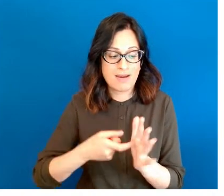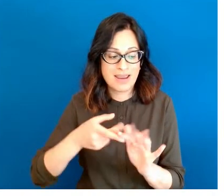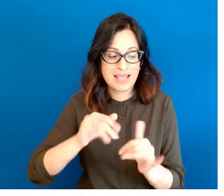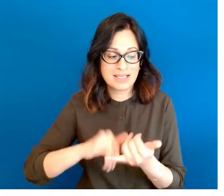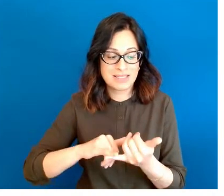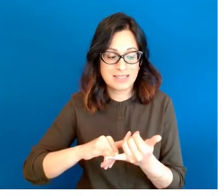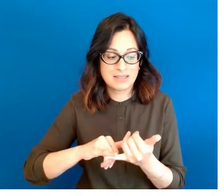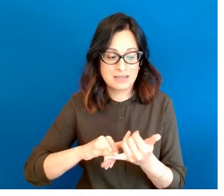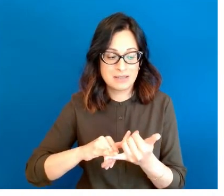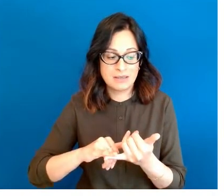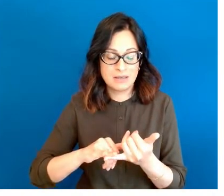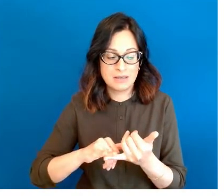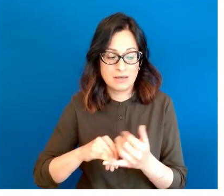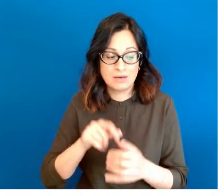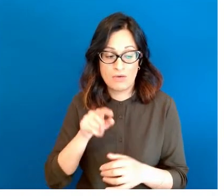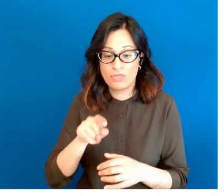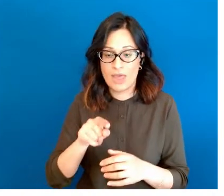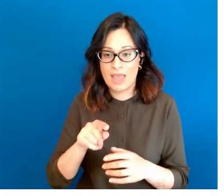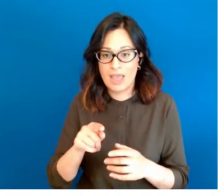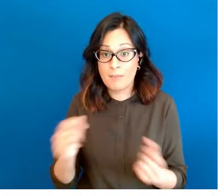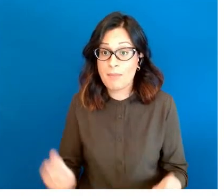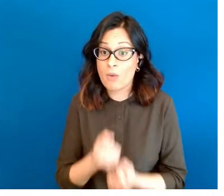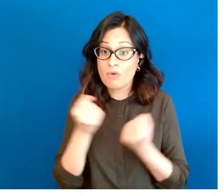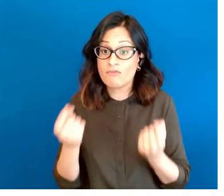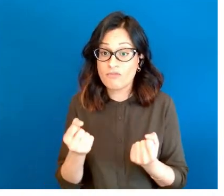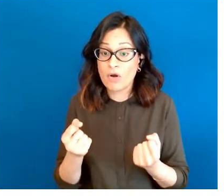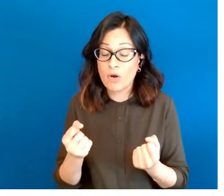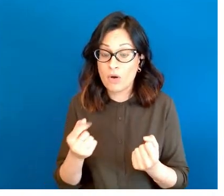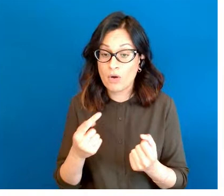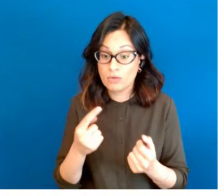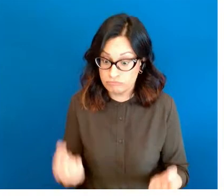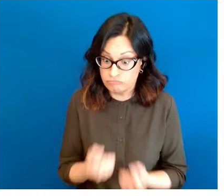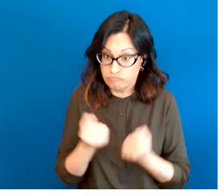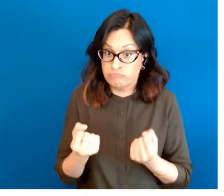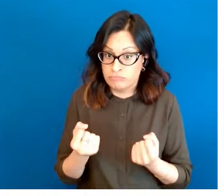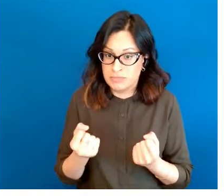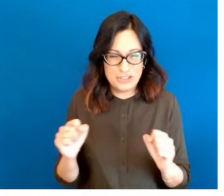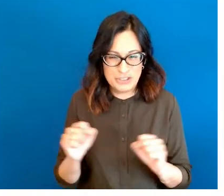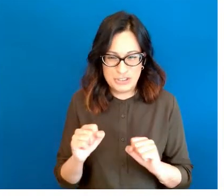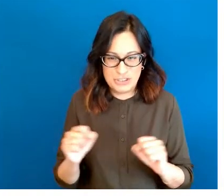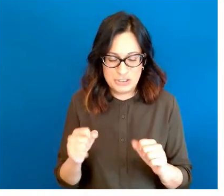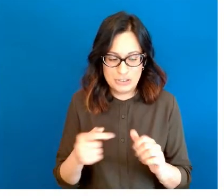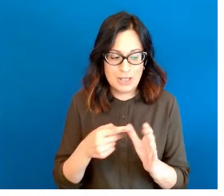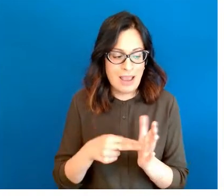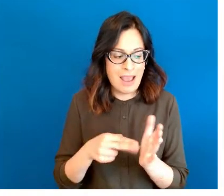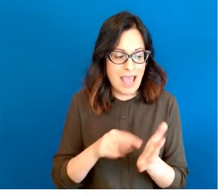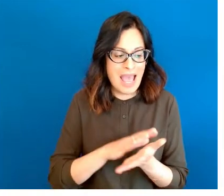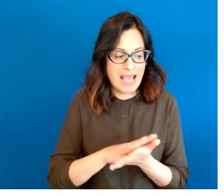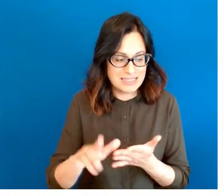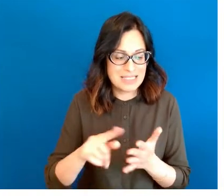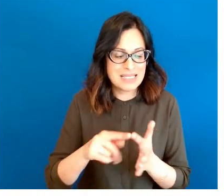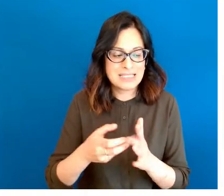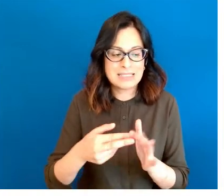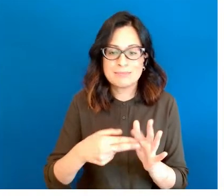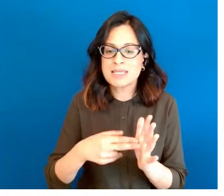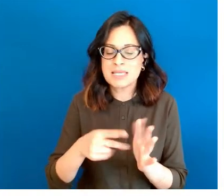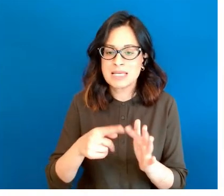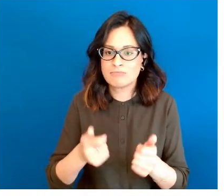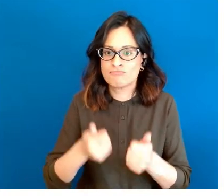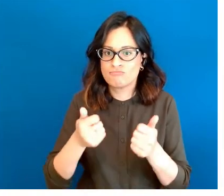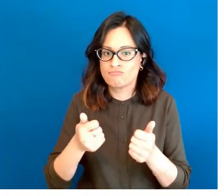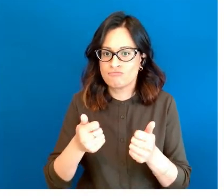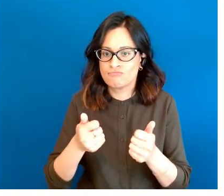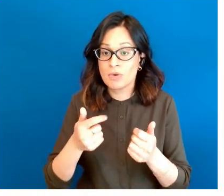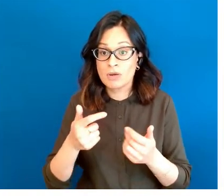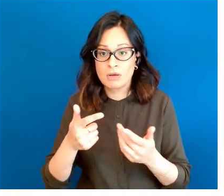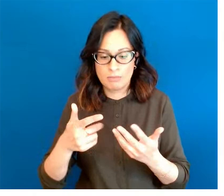receptor antagonists are not as powerful or as potent as antihistamines. But the combination of topical nasal